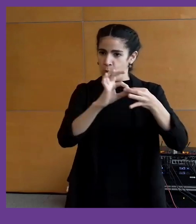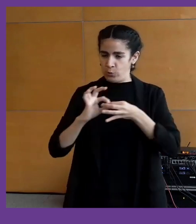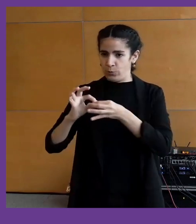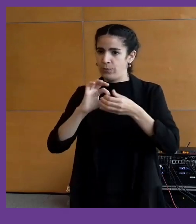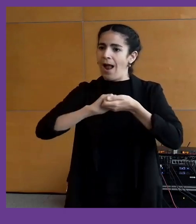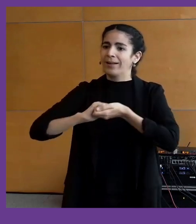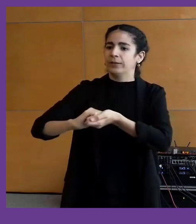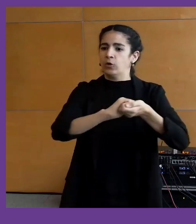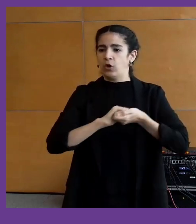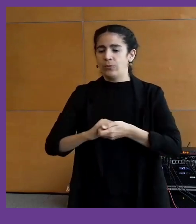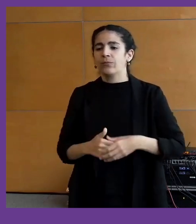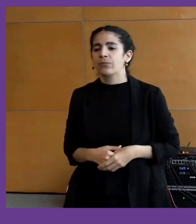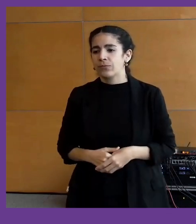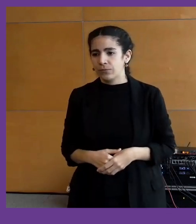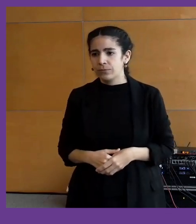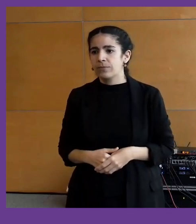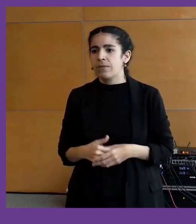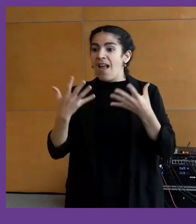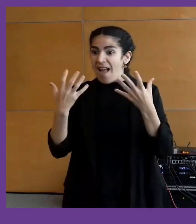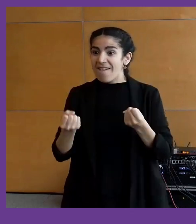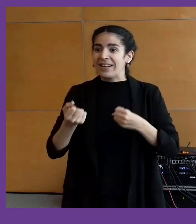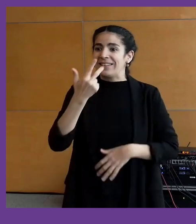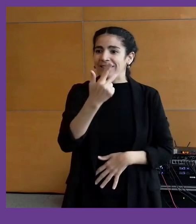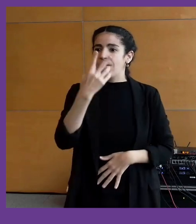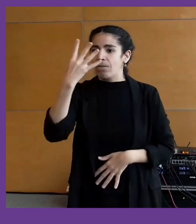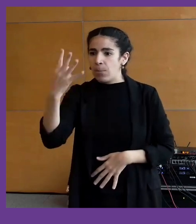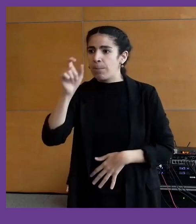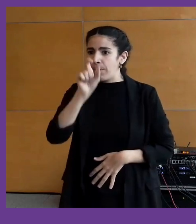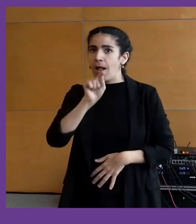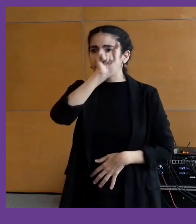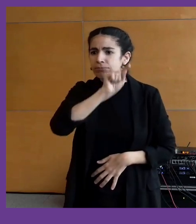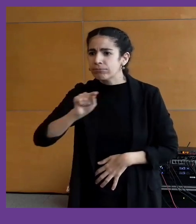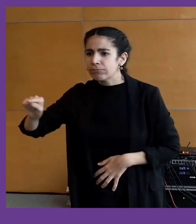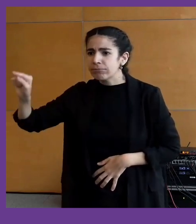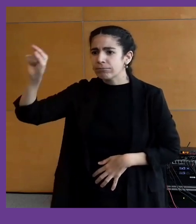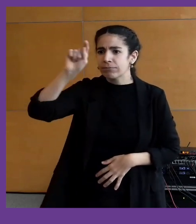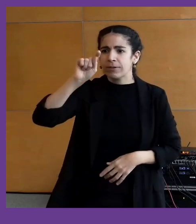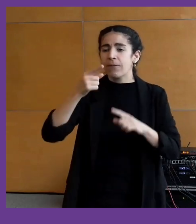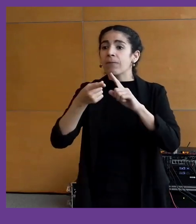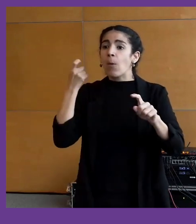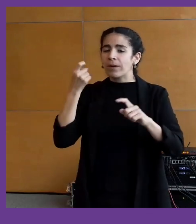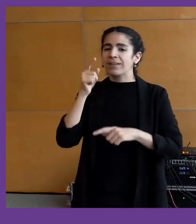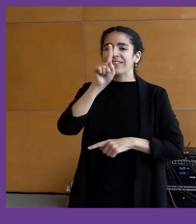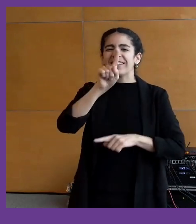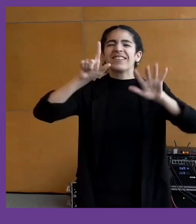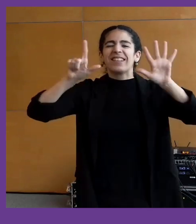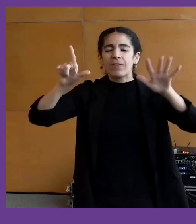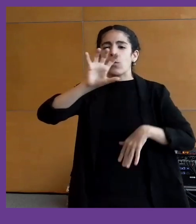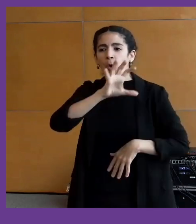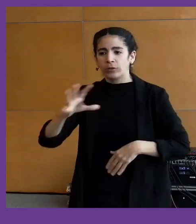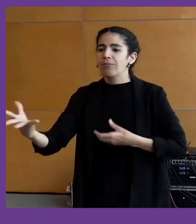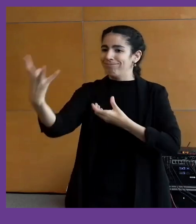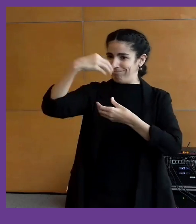27 countries. We have to contextualize the Accessible EU Center as a